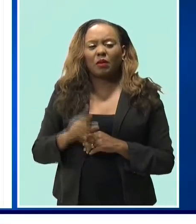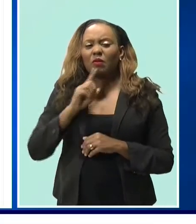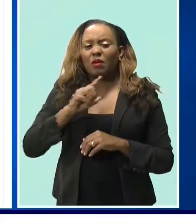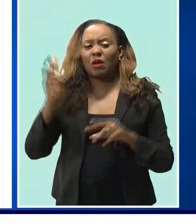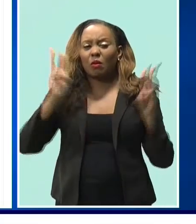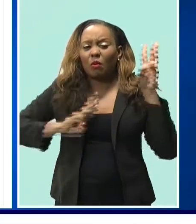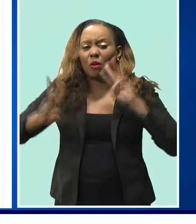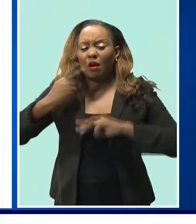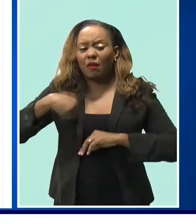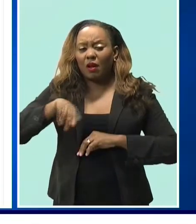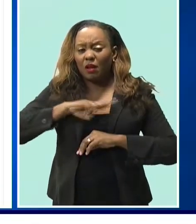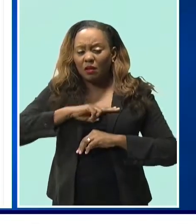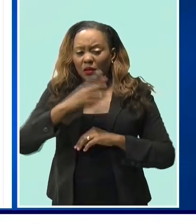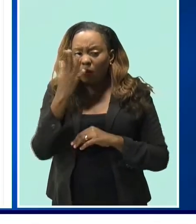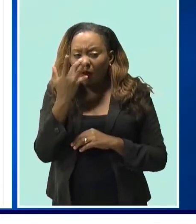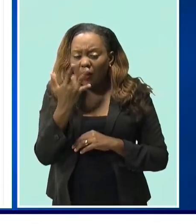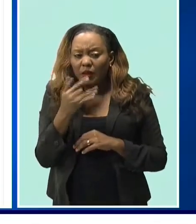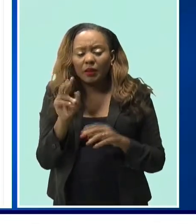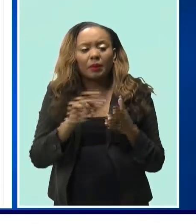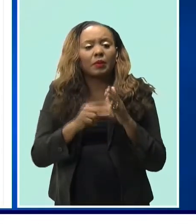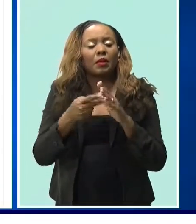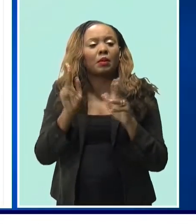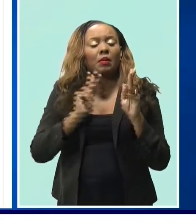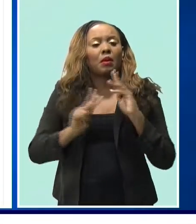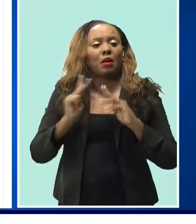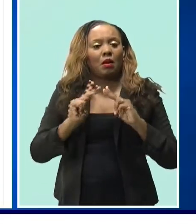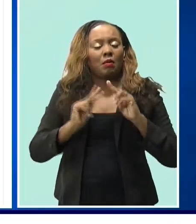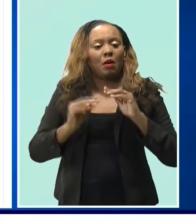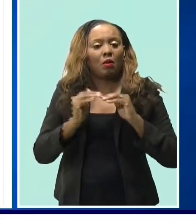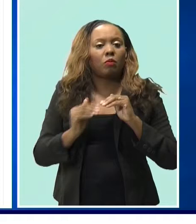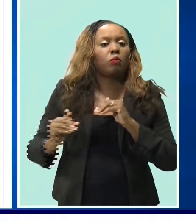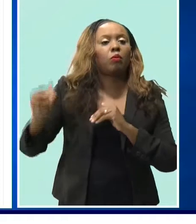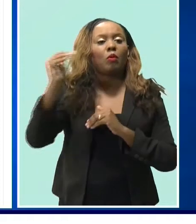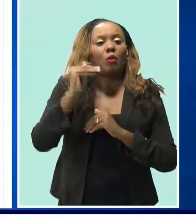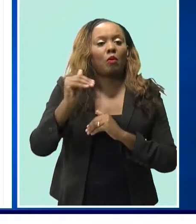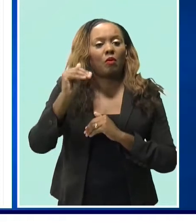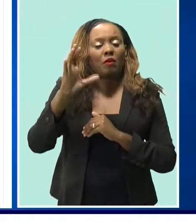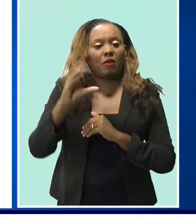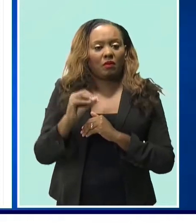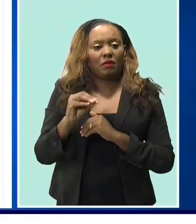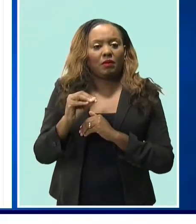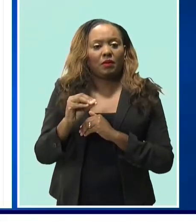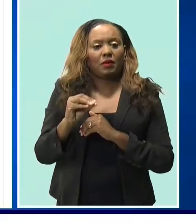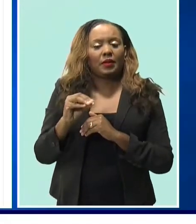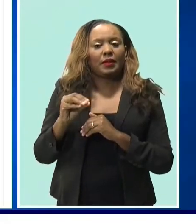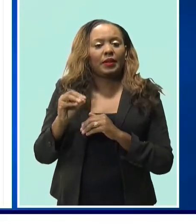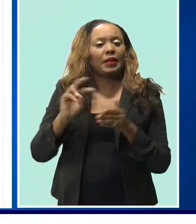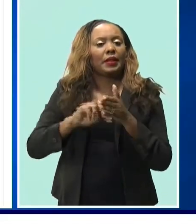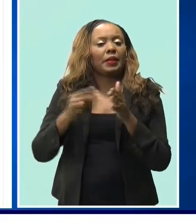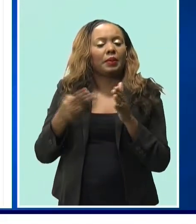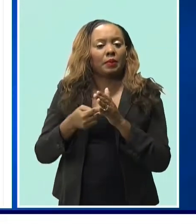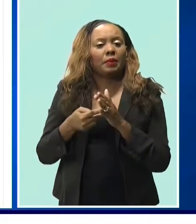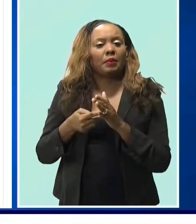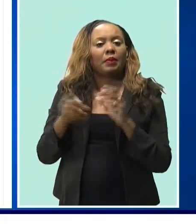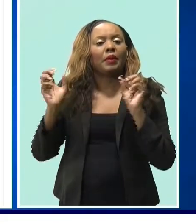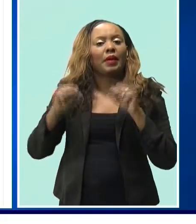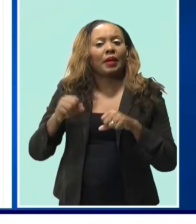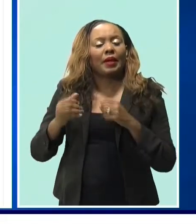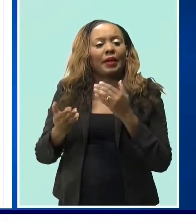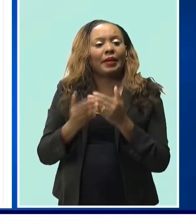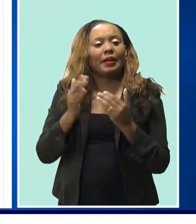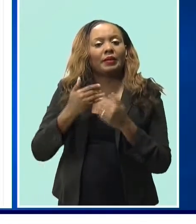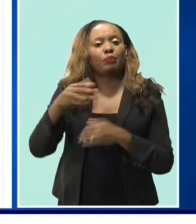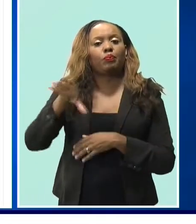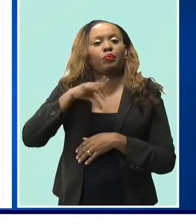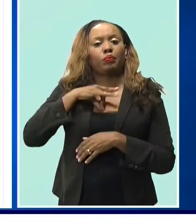concern to us, because that population represents the population, as I said, that is more likely to fall ill and very ill and